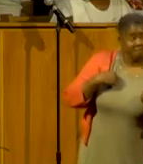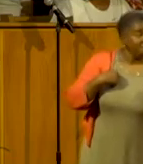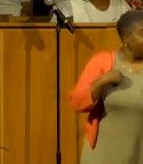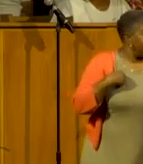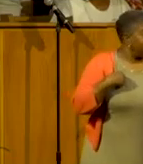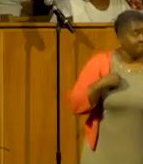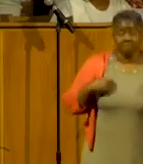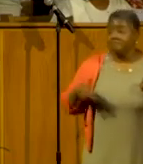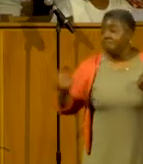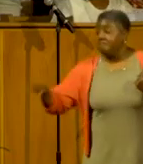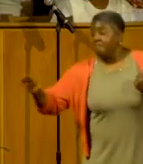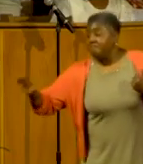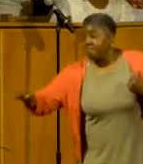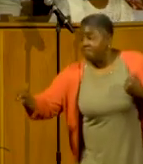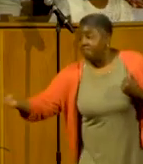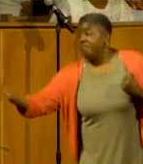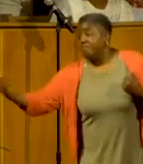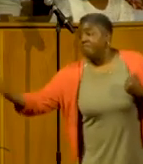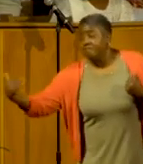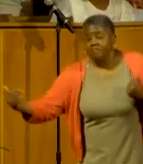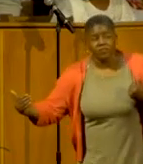is he still asleep?